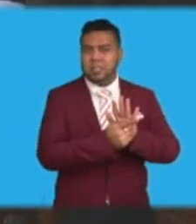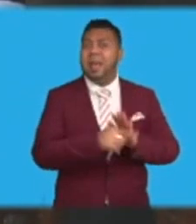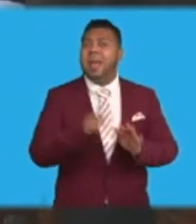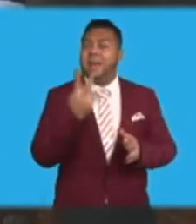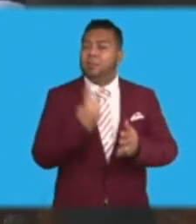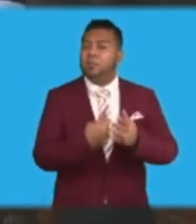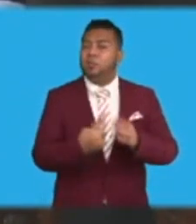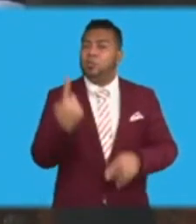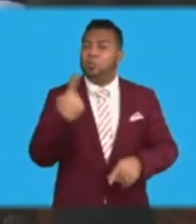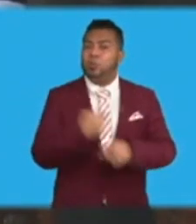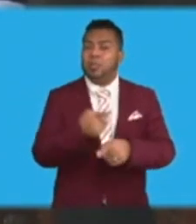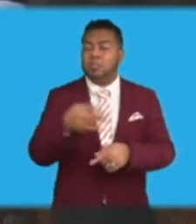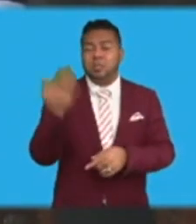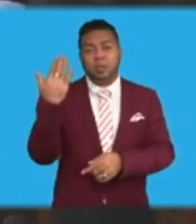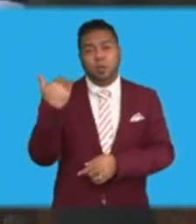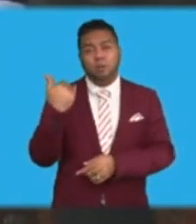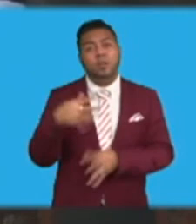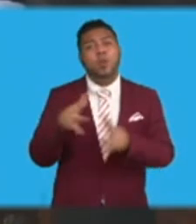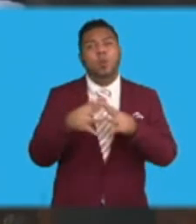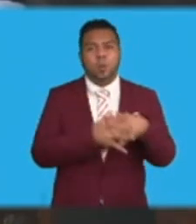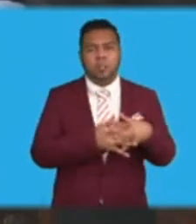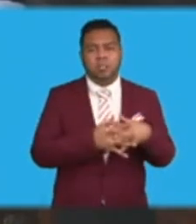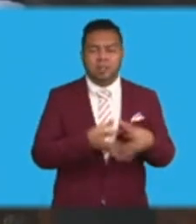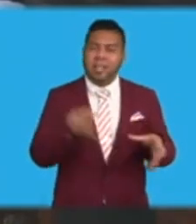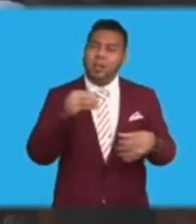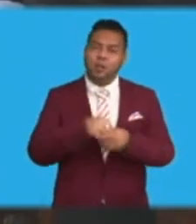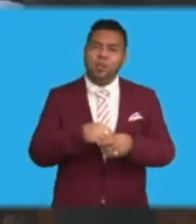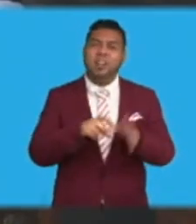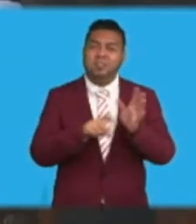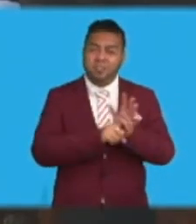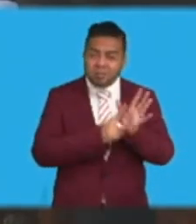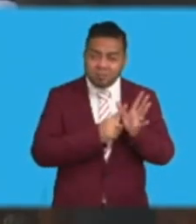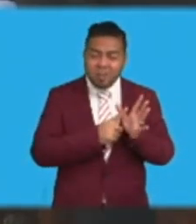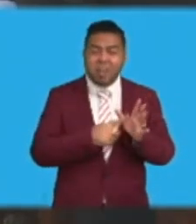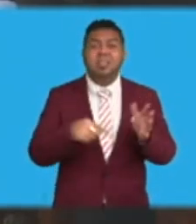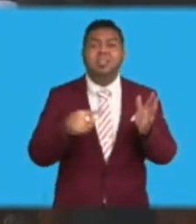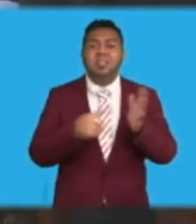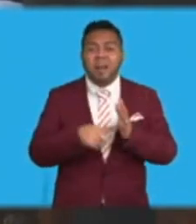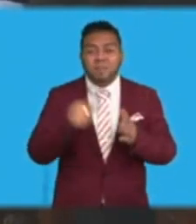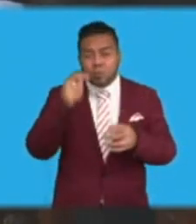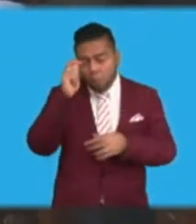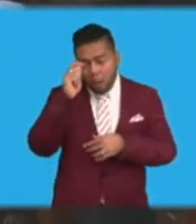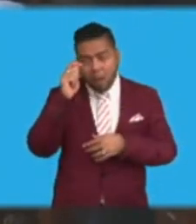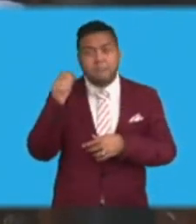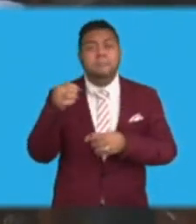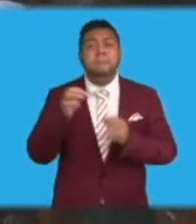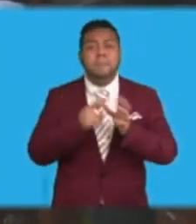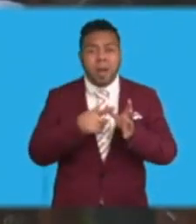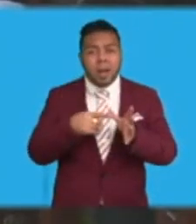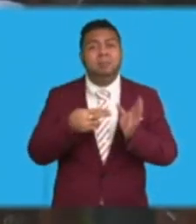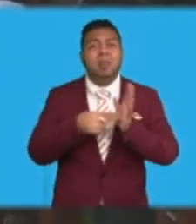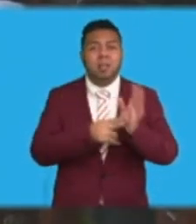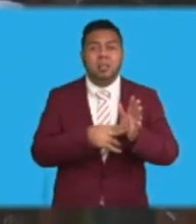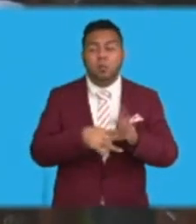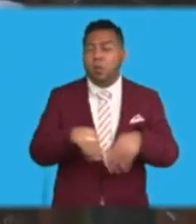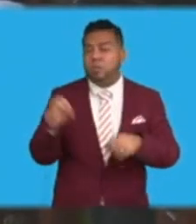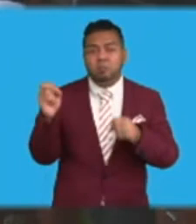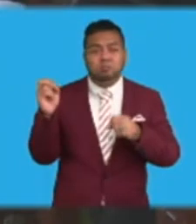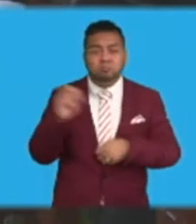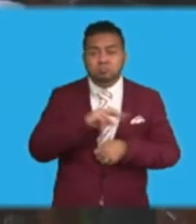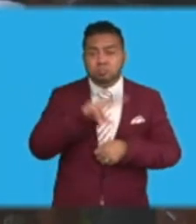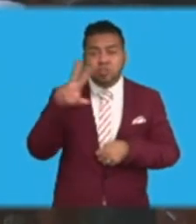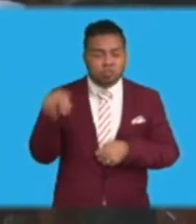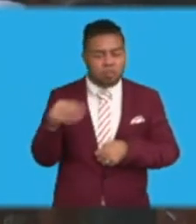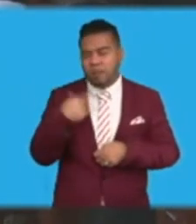weeks ago over the Western Division, including Rakiriki, Tawa, Ba, and Nidi, where most of the main bridges were underwater.